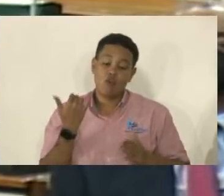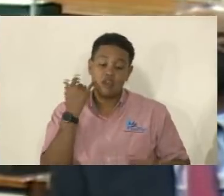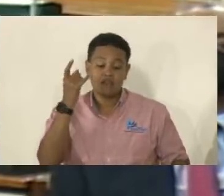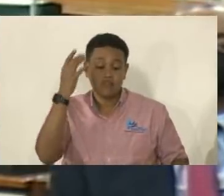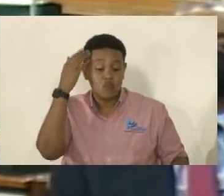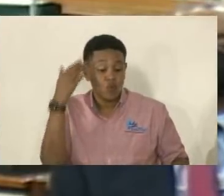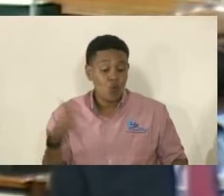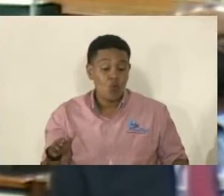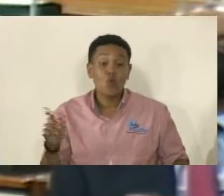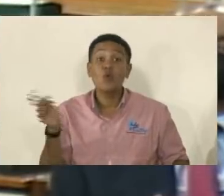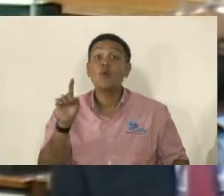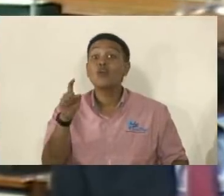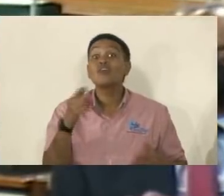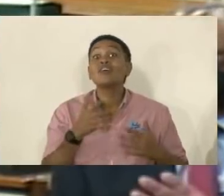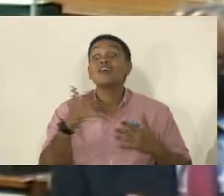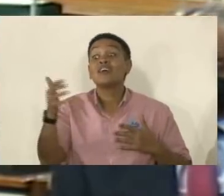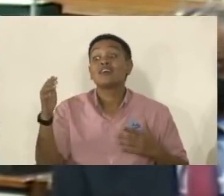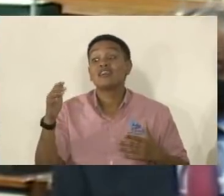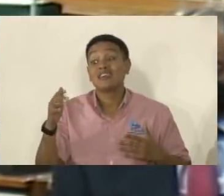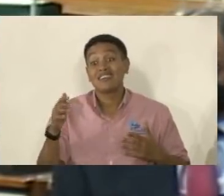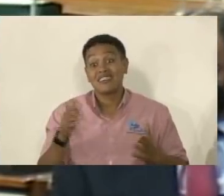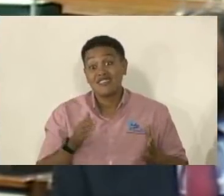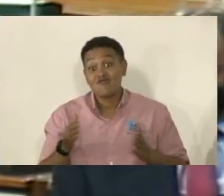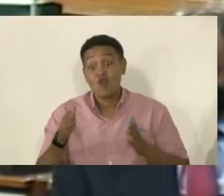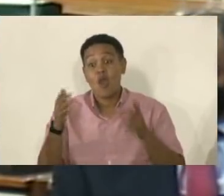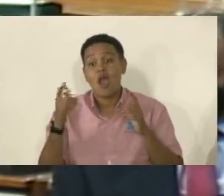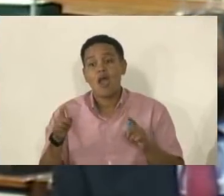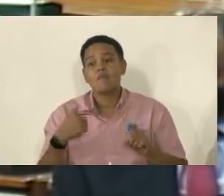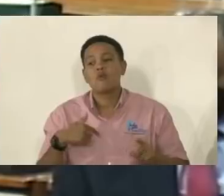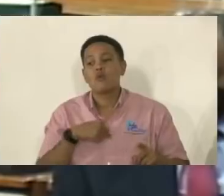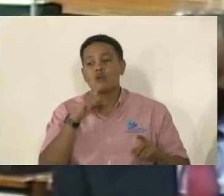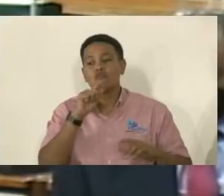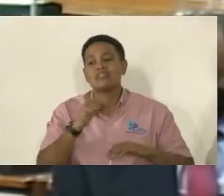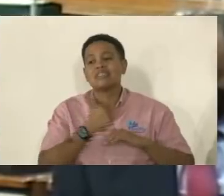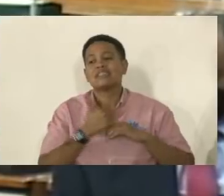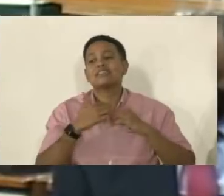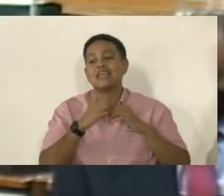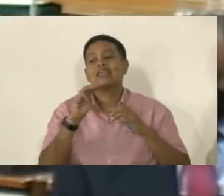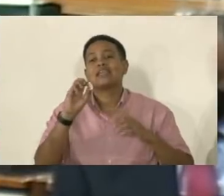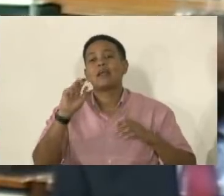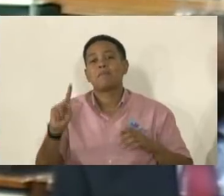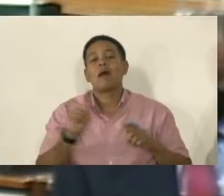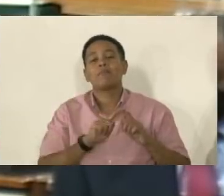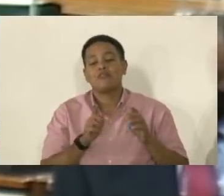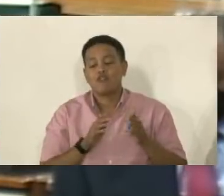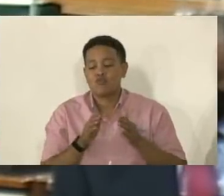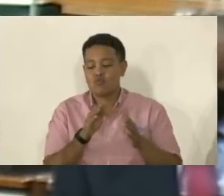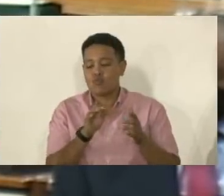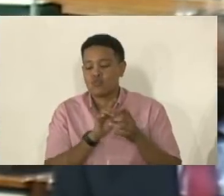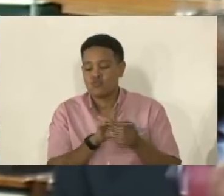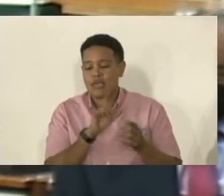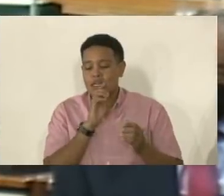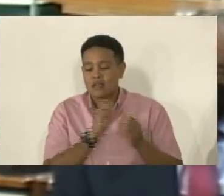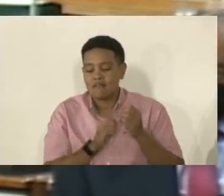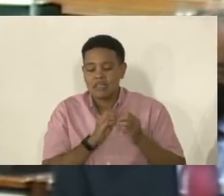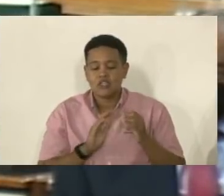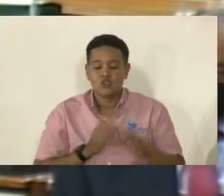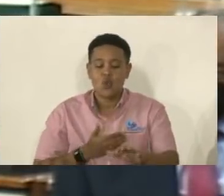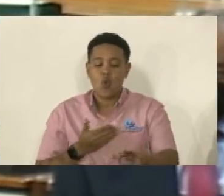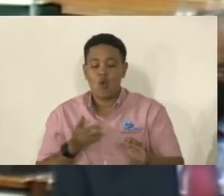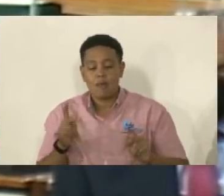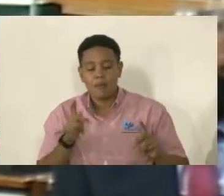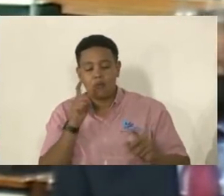you don't know where you're going, any road will take you there. So the truth is we are setting the map and the route in terms of fixing our reoffending